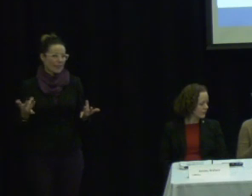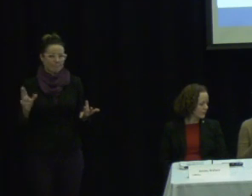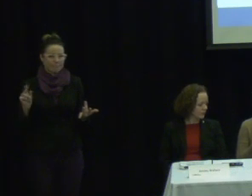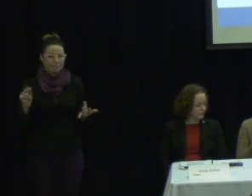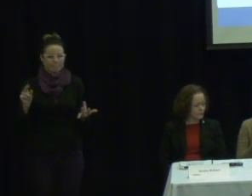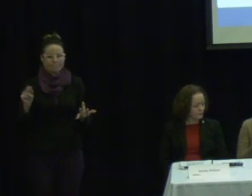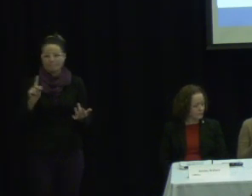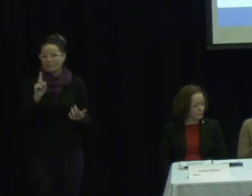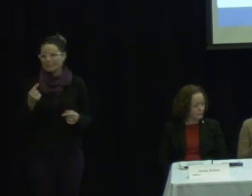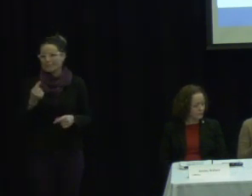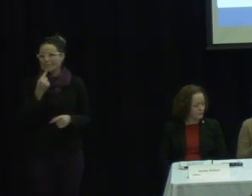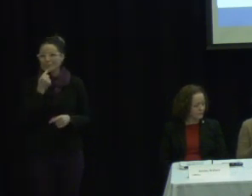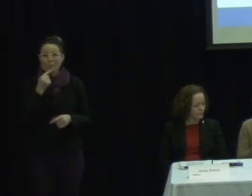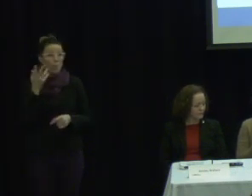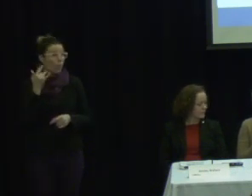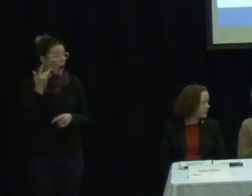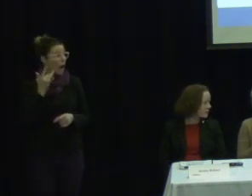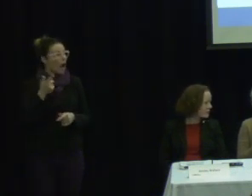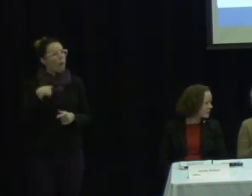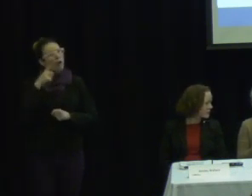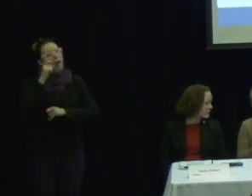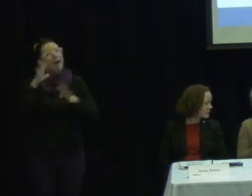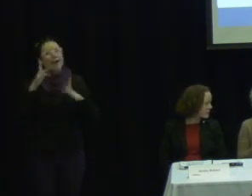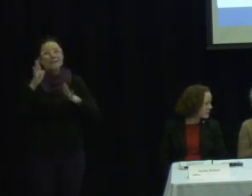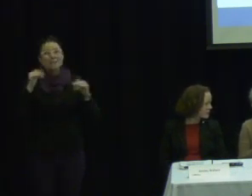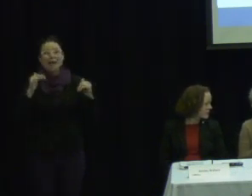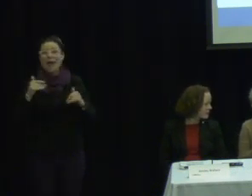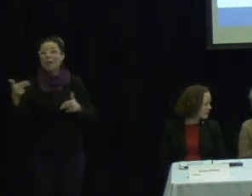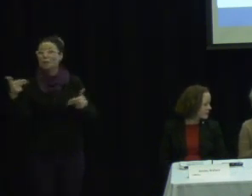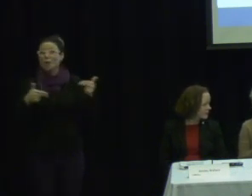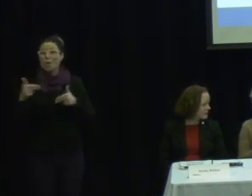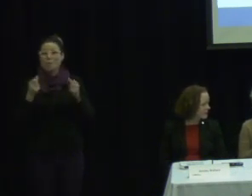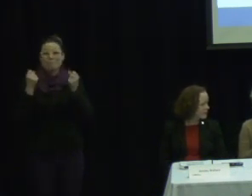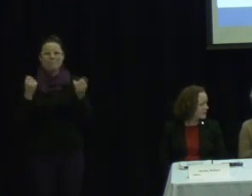we thought they would be at this point.